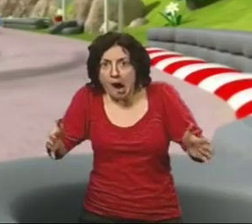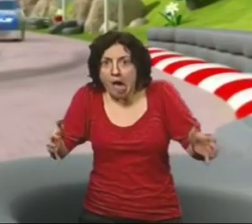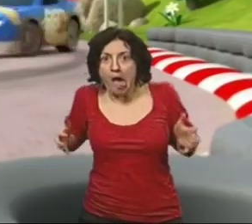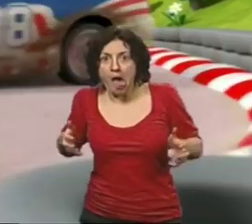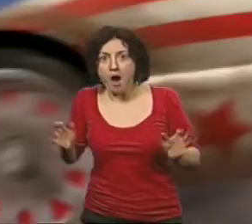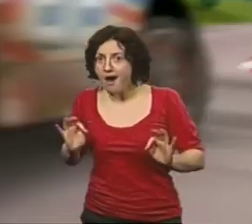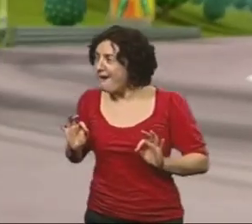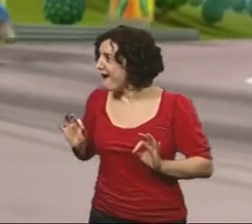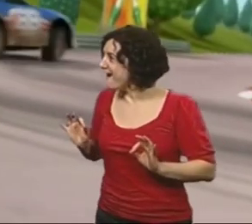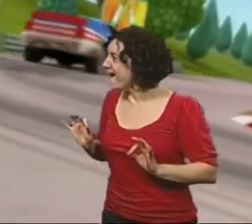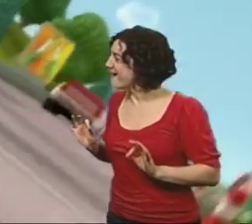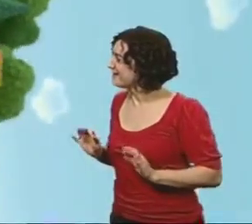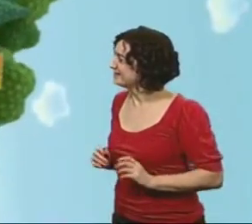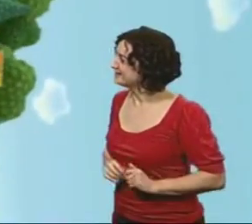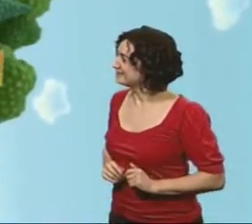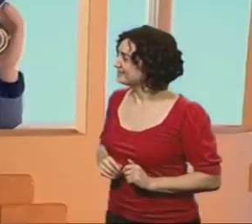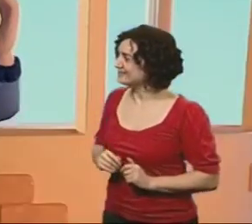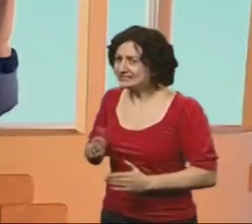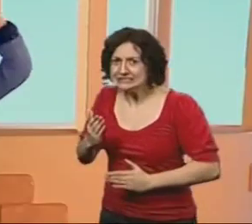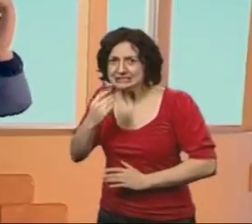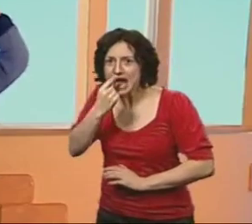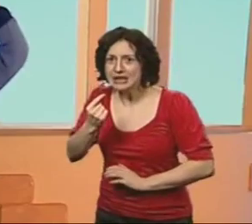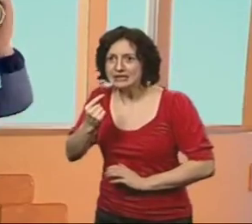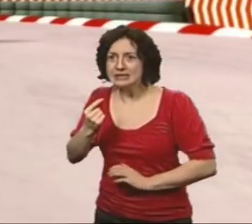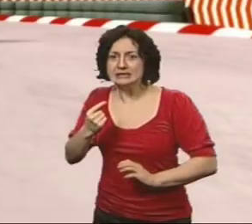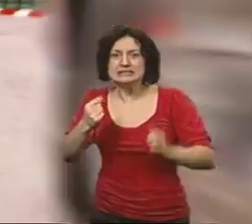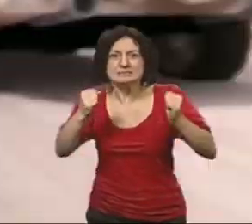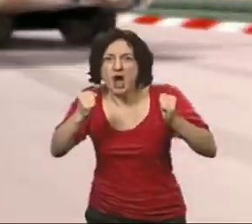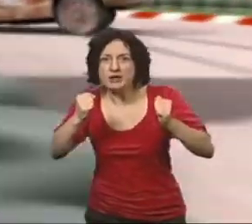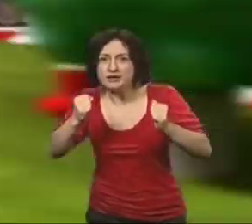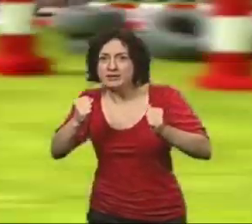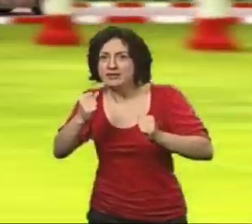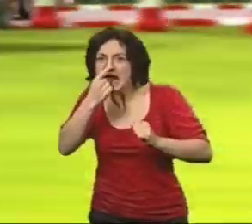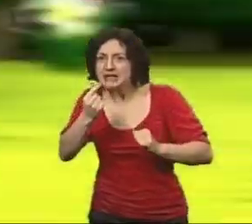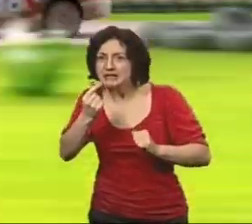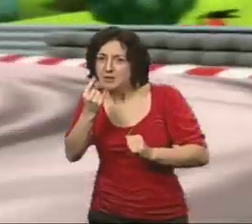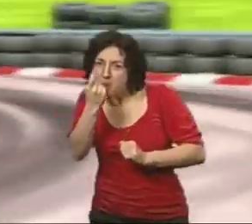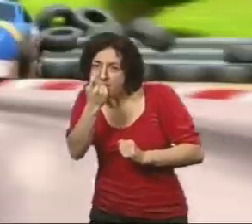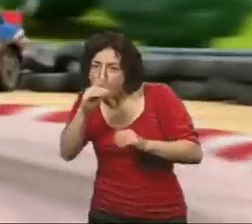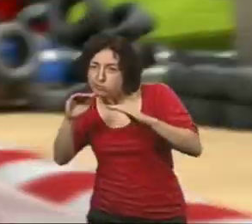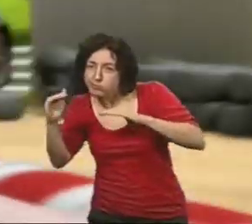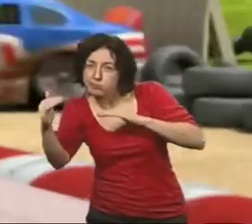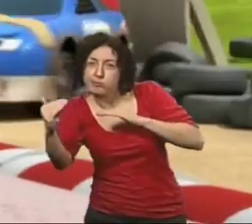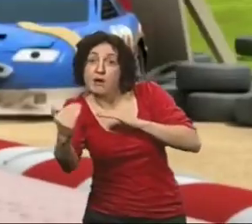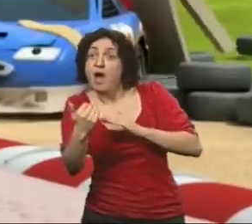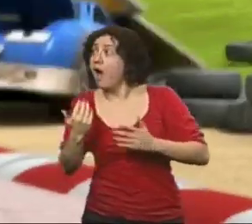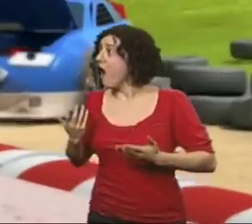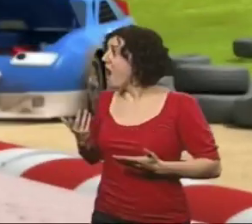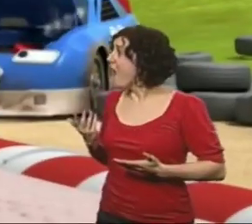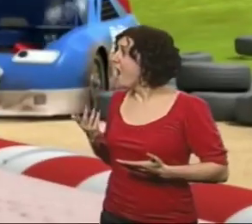Go on, Tintop, my son! Go on! One more bend and then you're on!